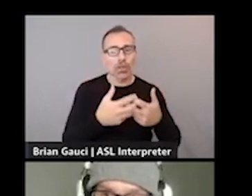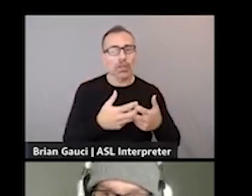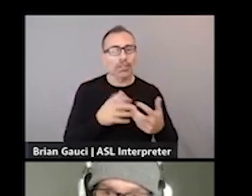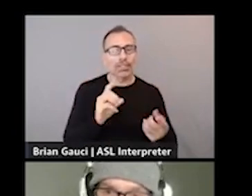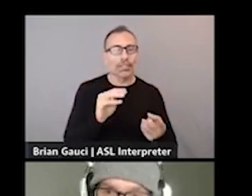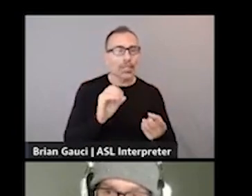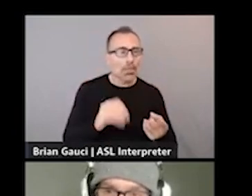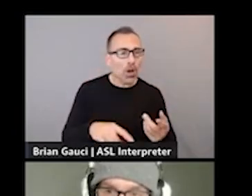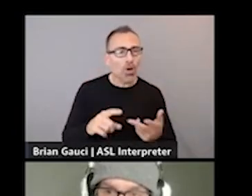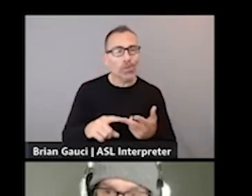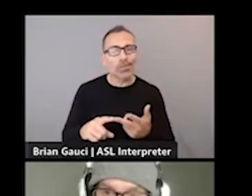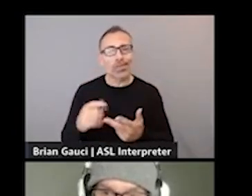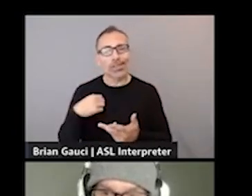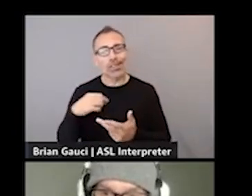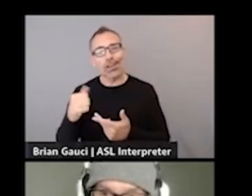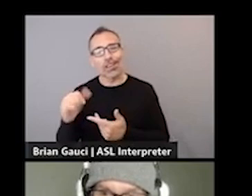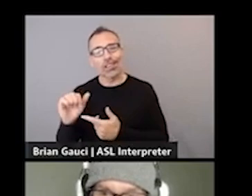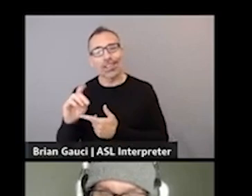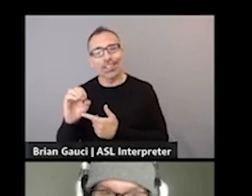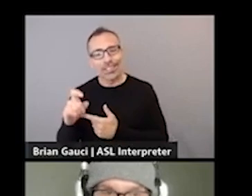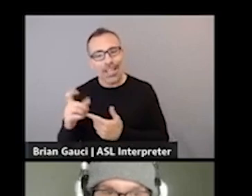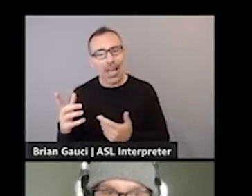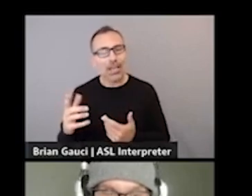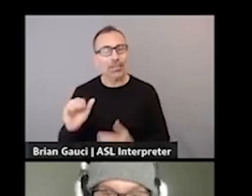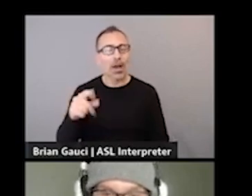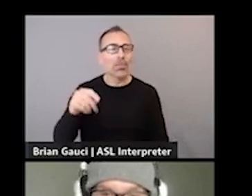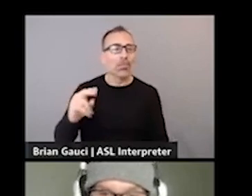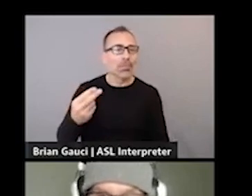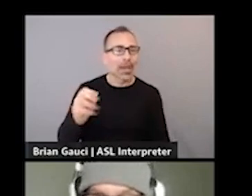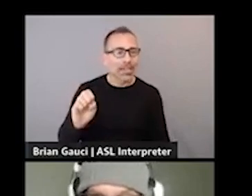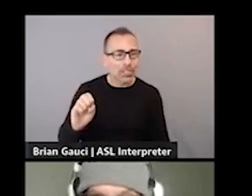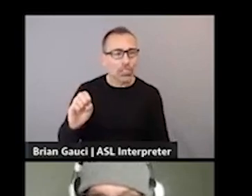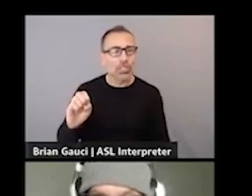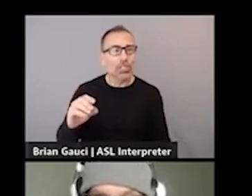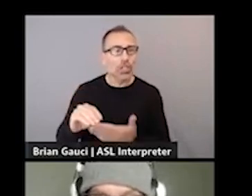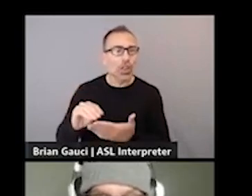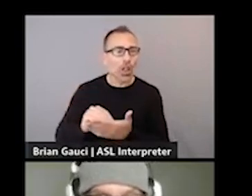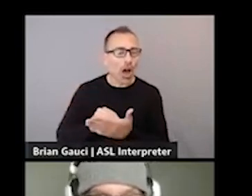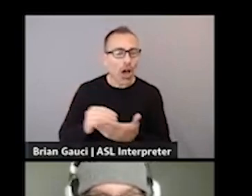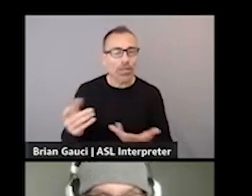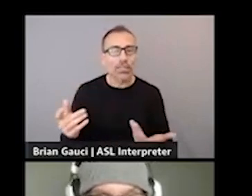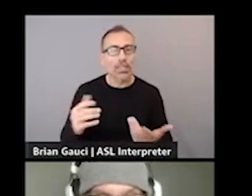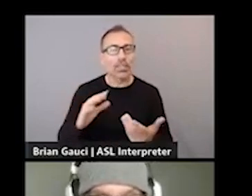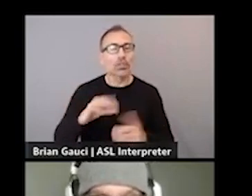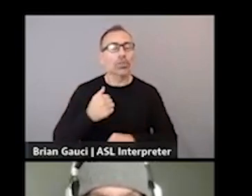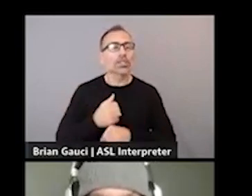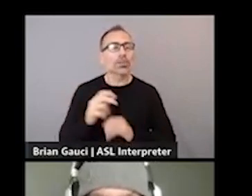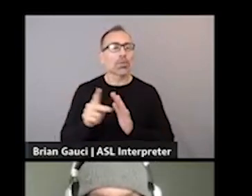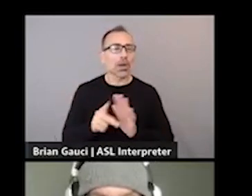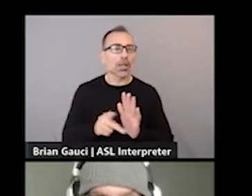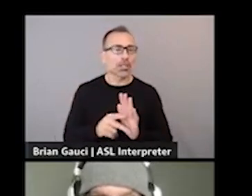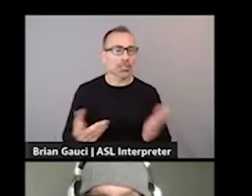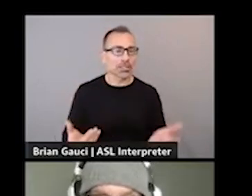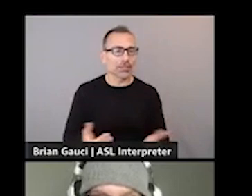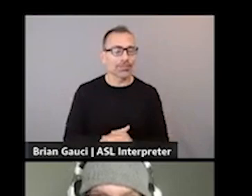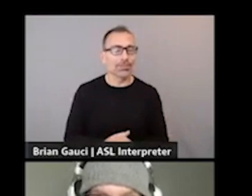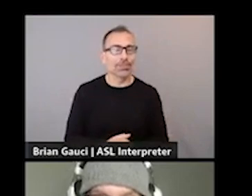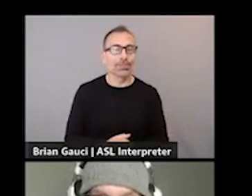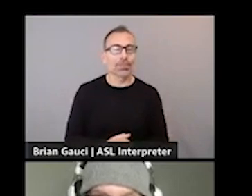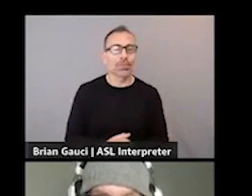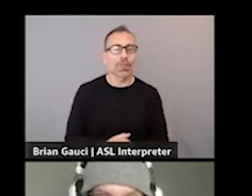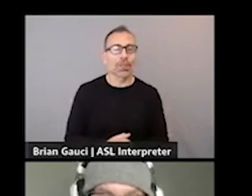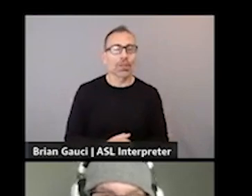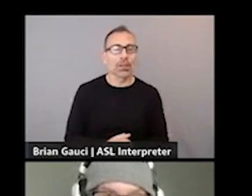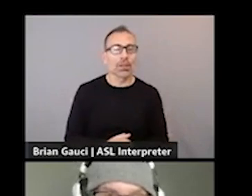something like that. And then you can set up the policy for both of these indices with the single policy. And you